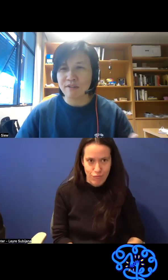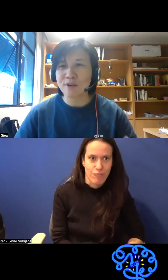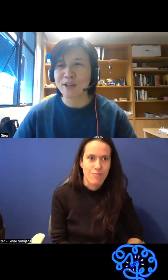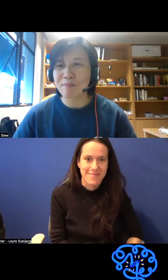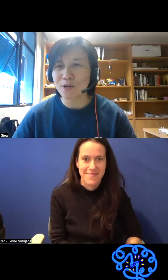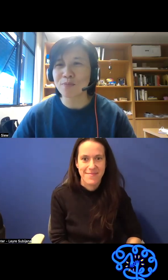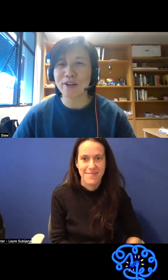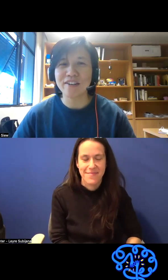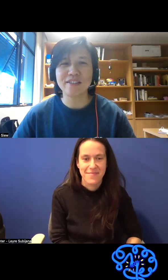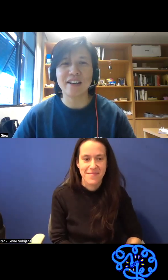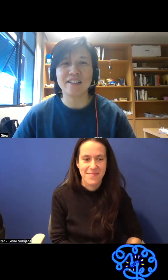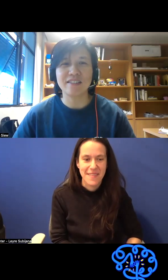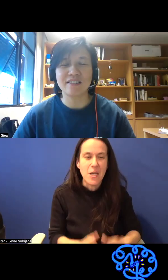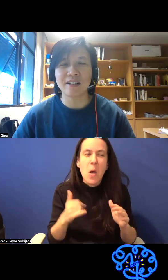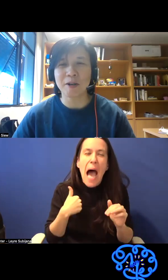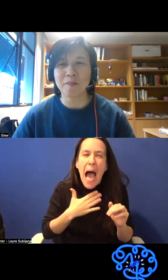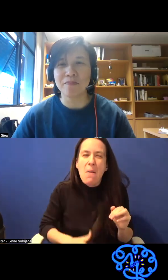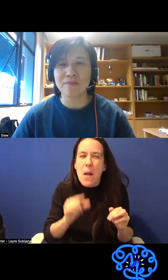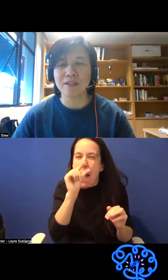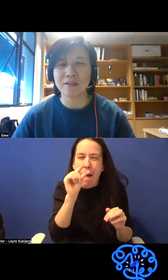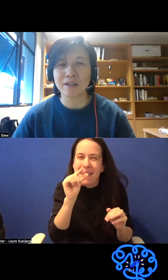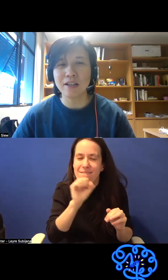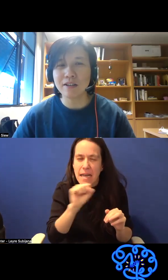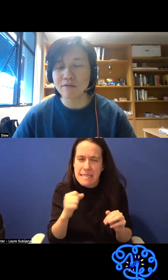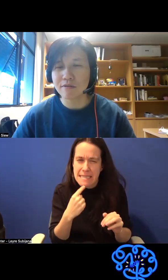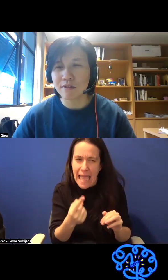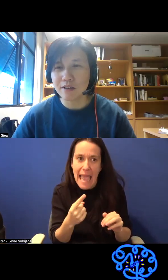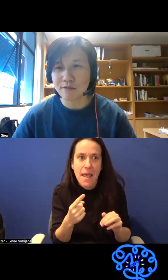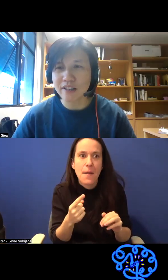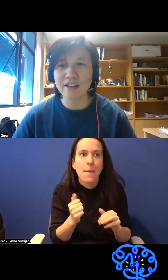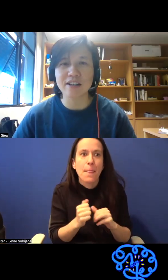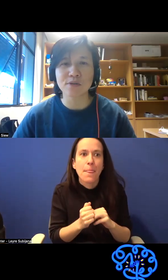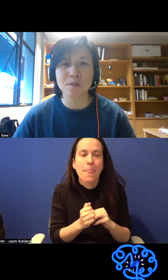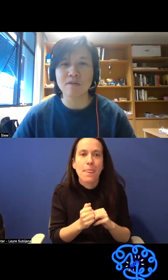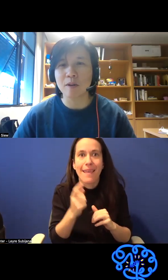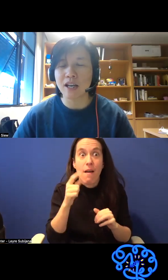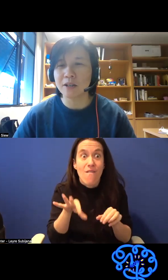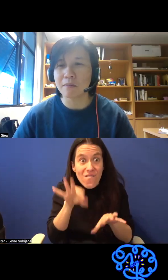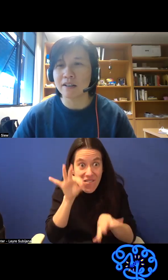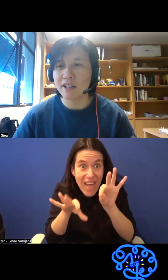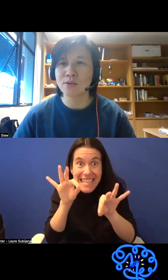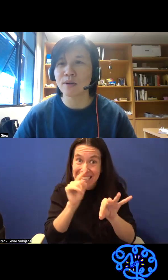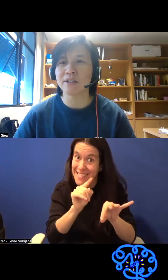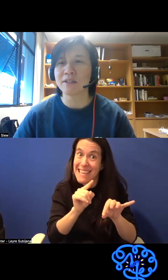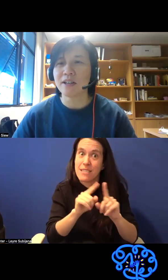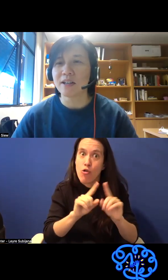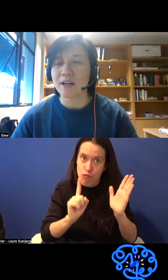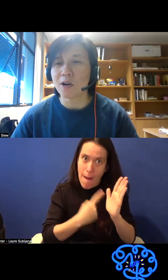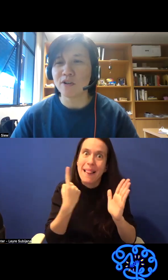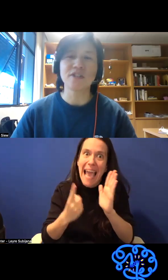just very quickly also point out that the key finding has also been replicated by these two